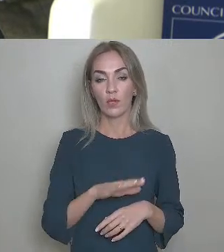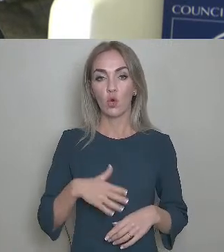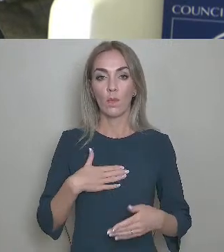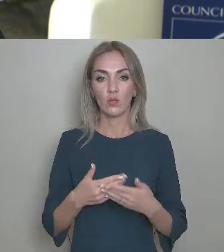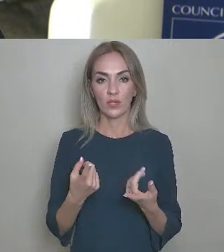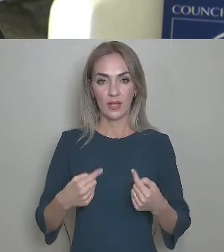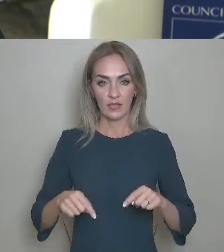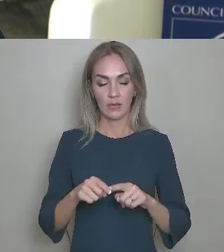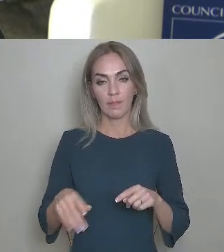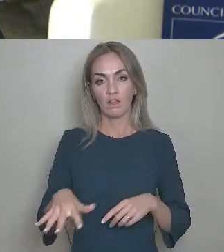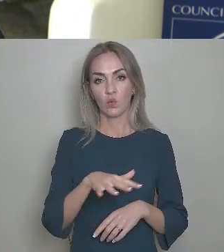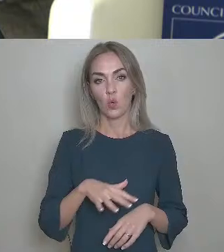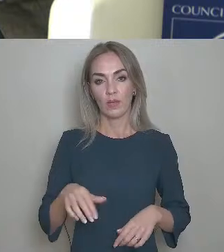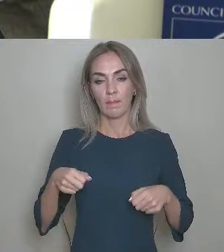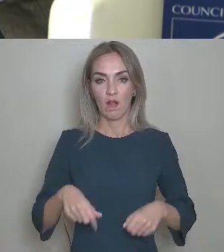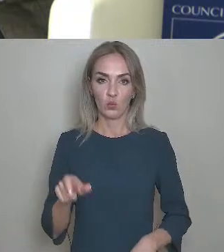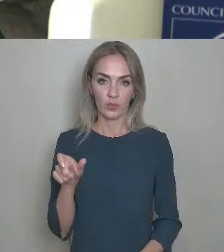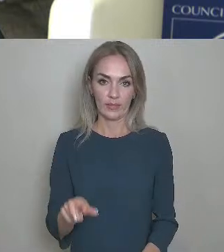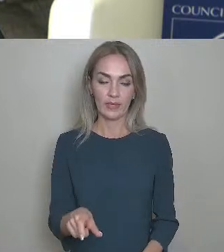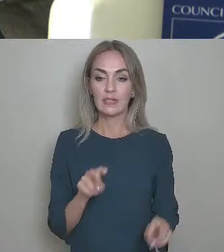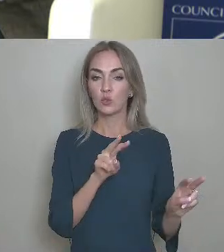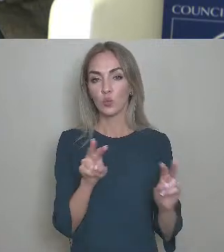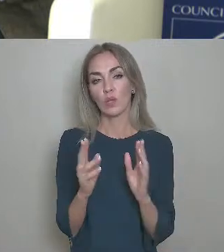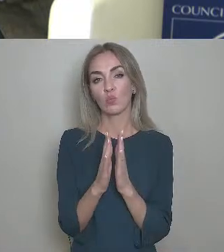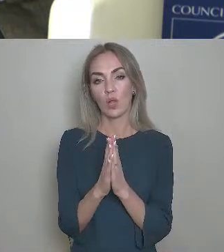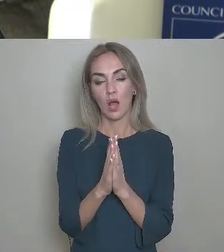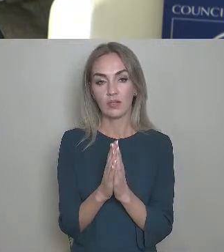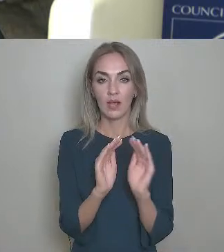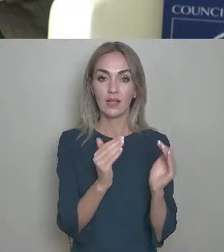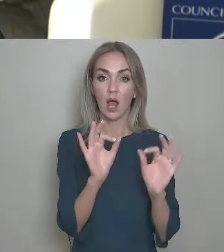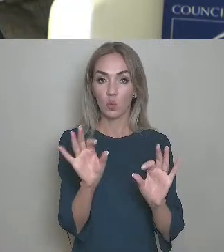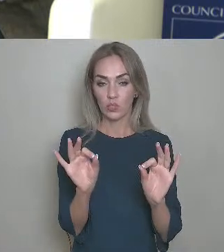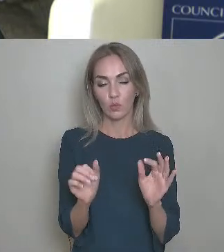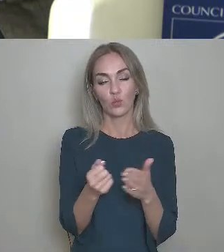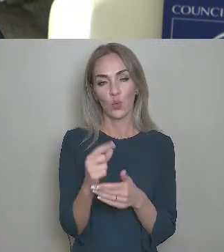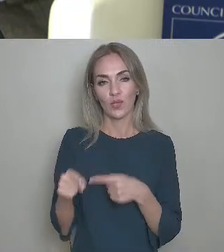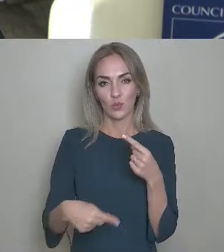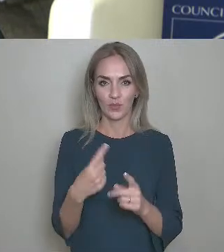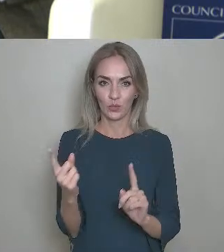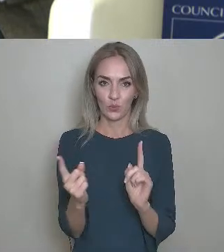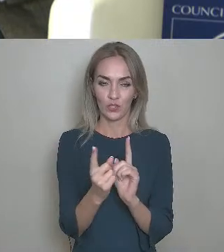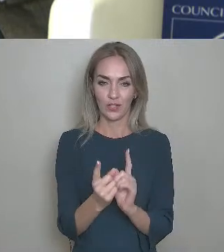inclusiveness and fairness of electoral practices in Ukraine, of the Council of